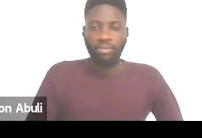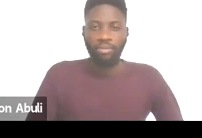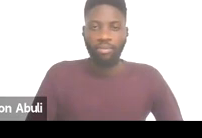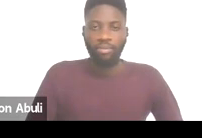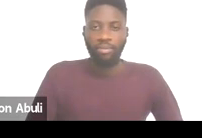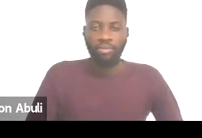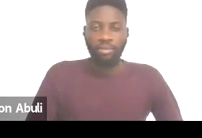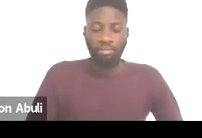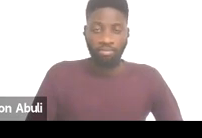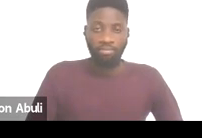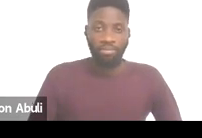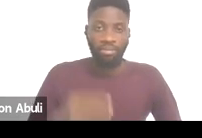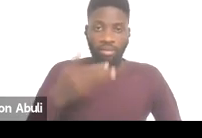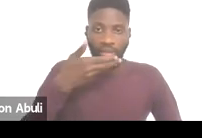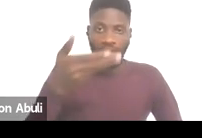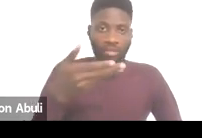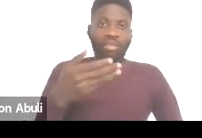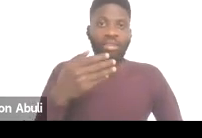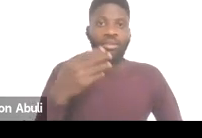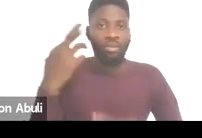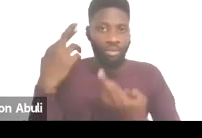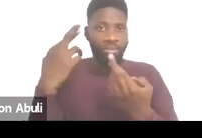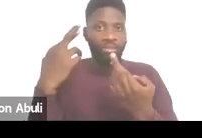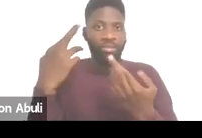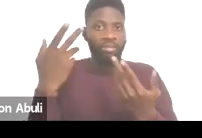I hope that answers you, Tobias.